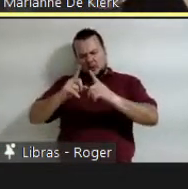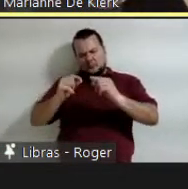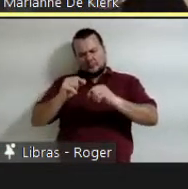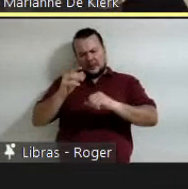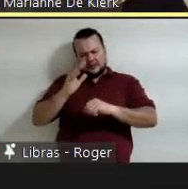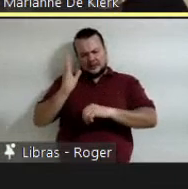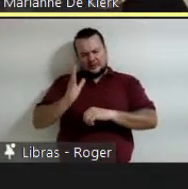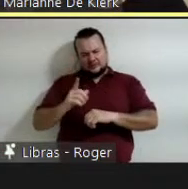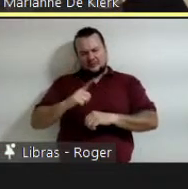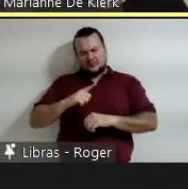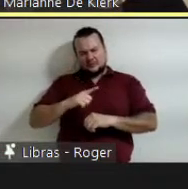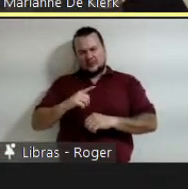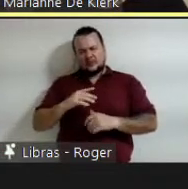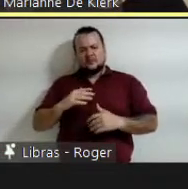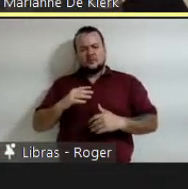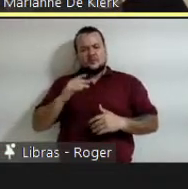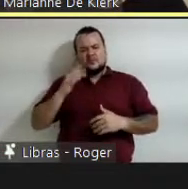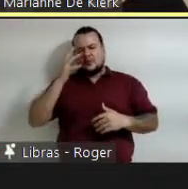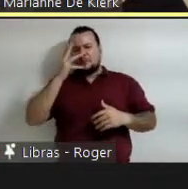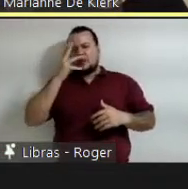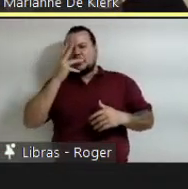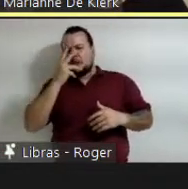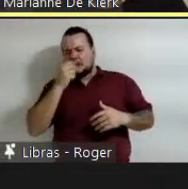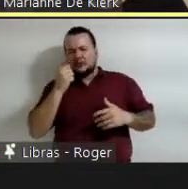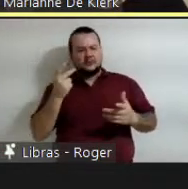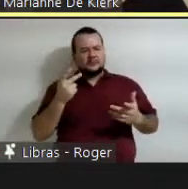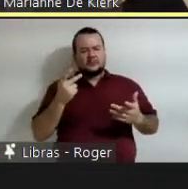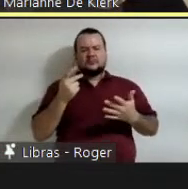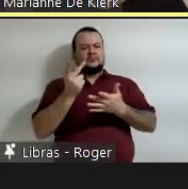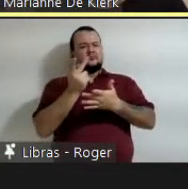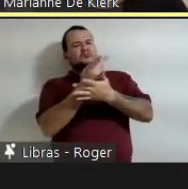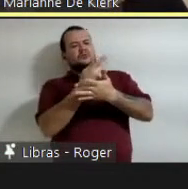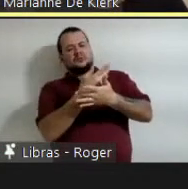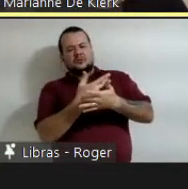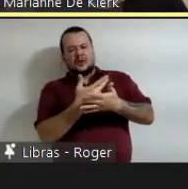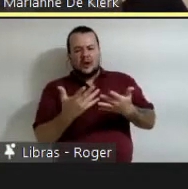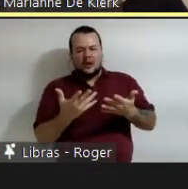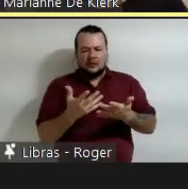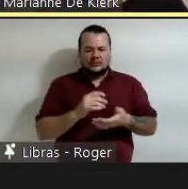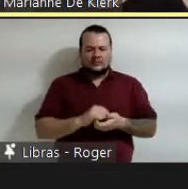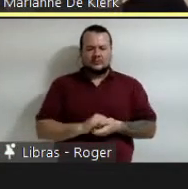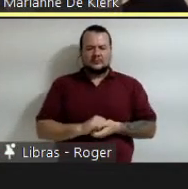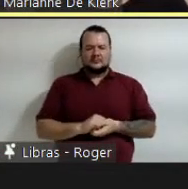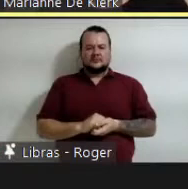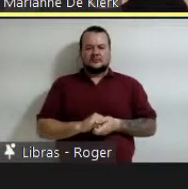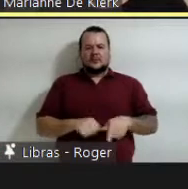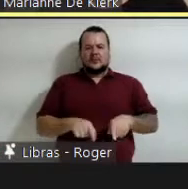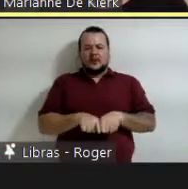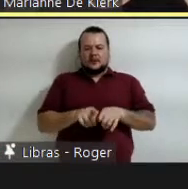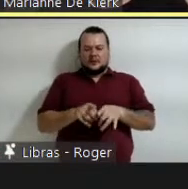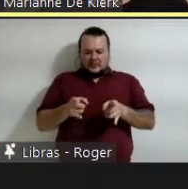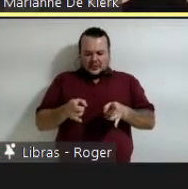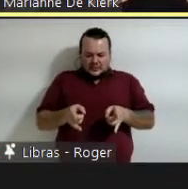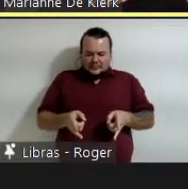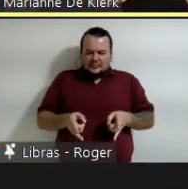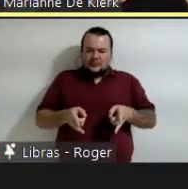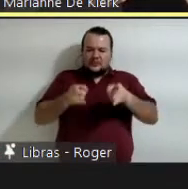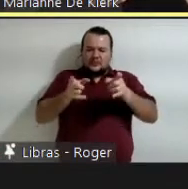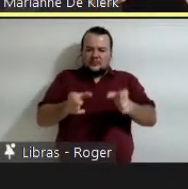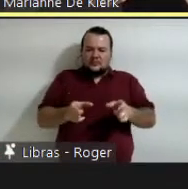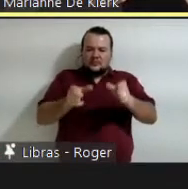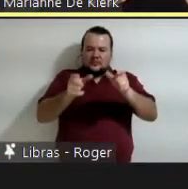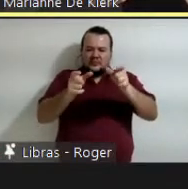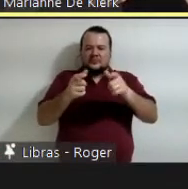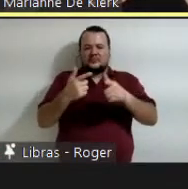grafting to to problematic towers onto existing fabric with a very different character. The project